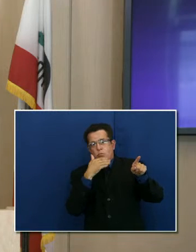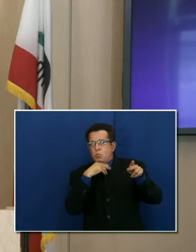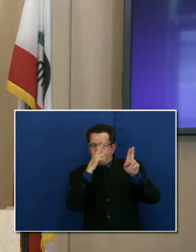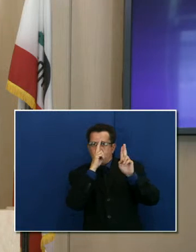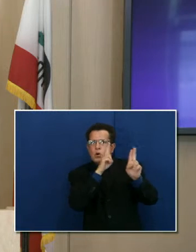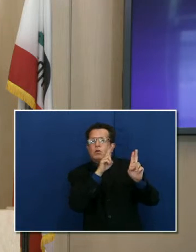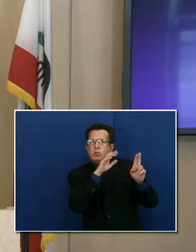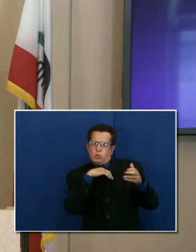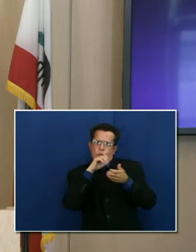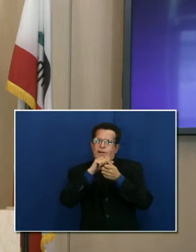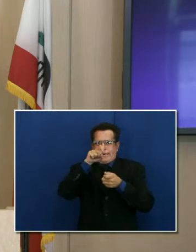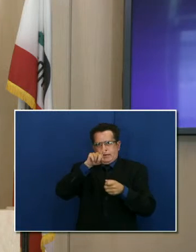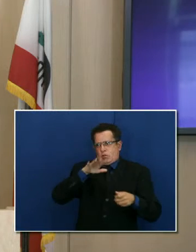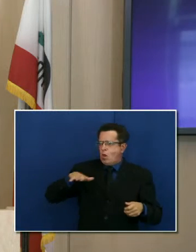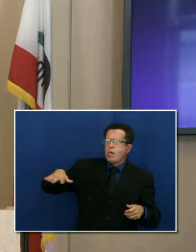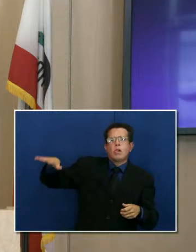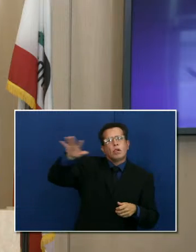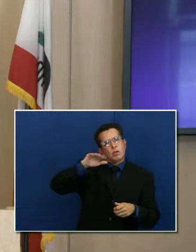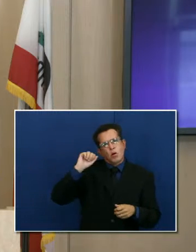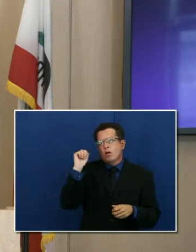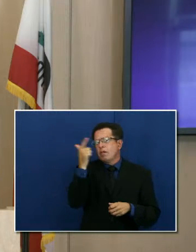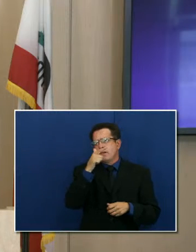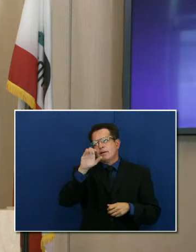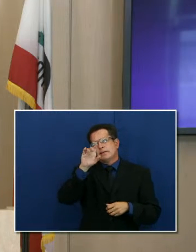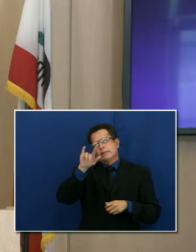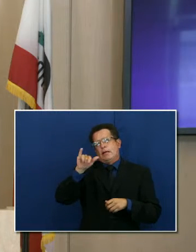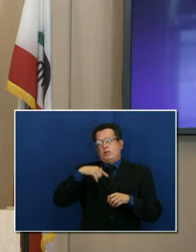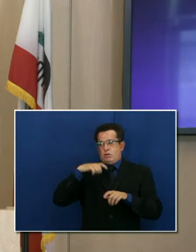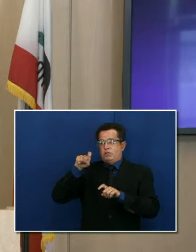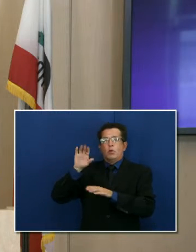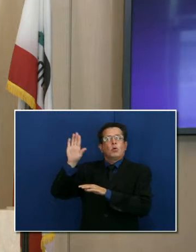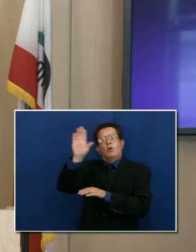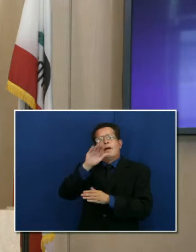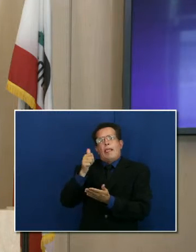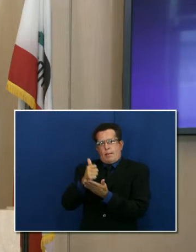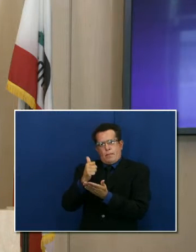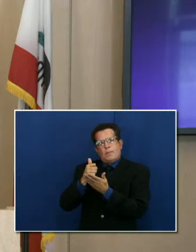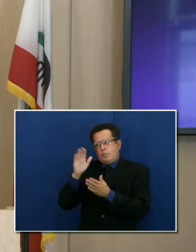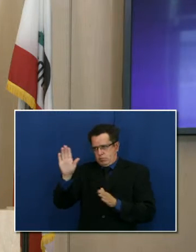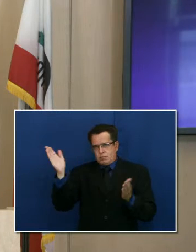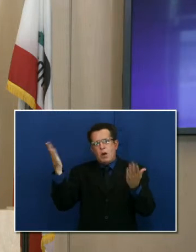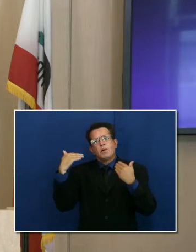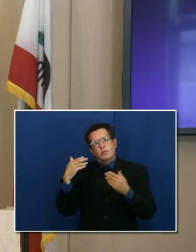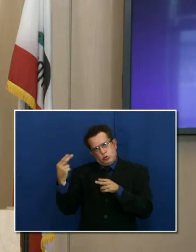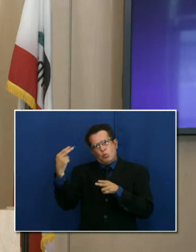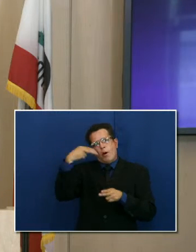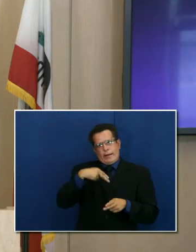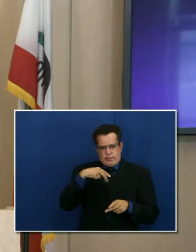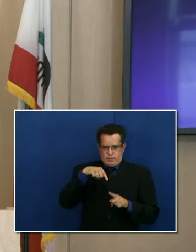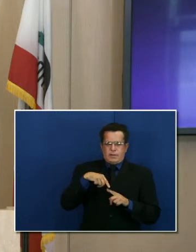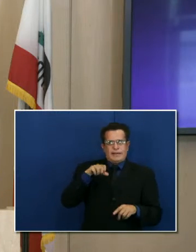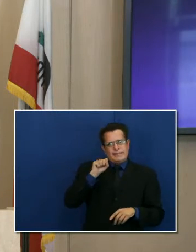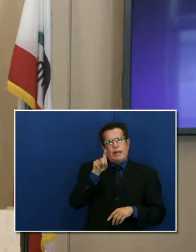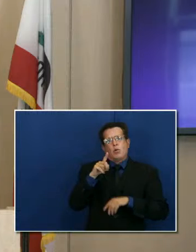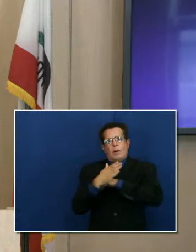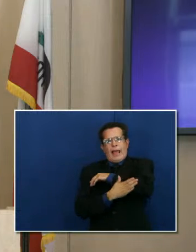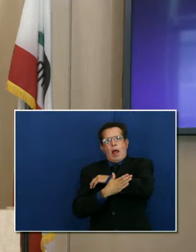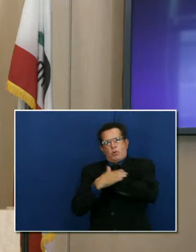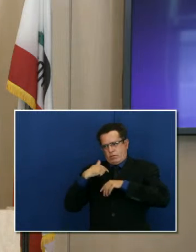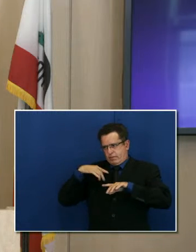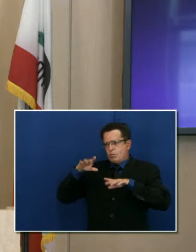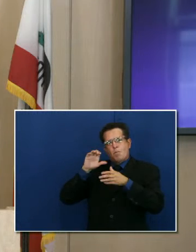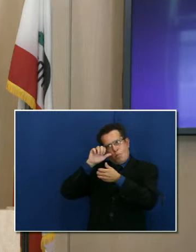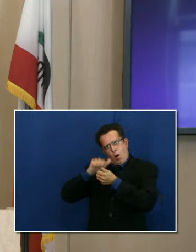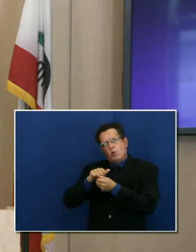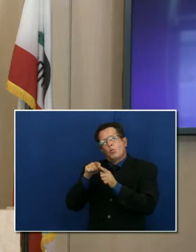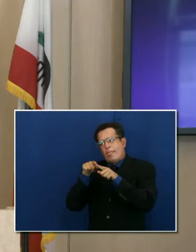cooperation from all of the other jurisdictions, and certainly I welcome other cities to join the County of San Diego and explore ways to partner